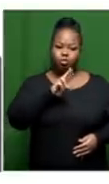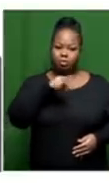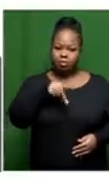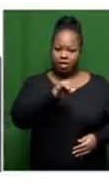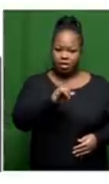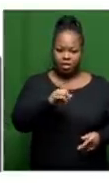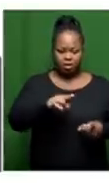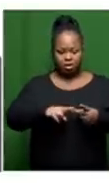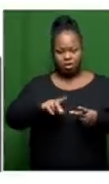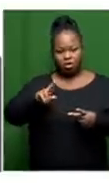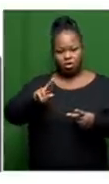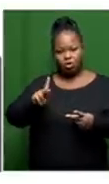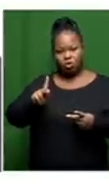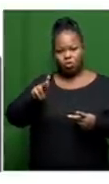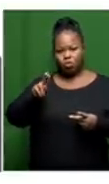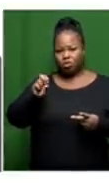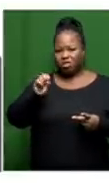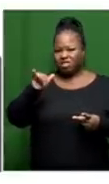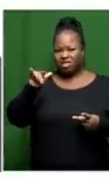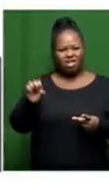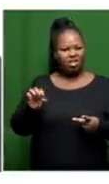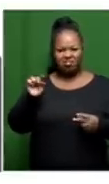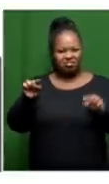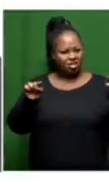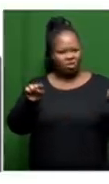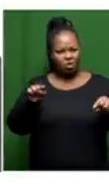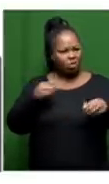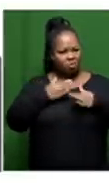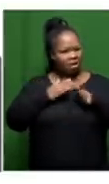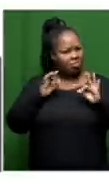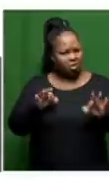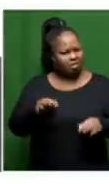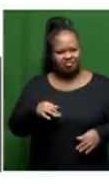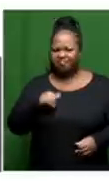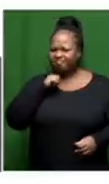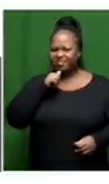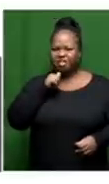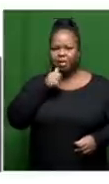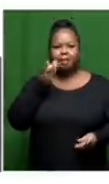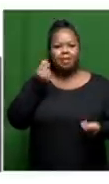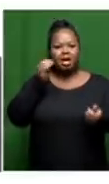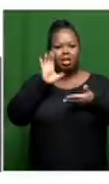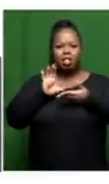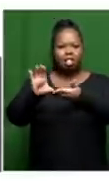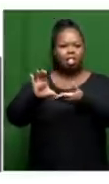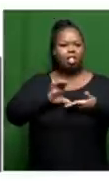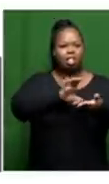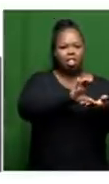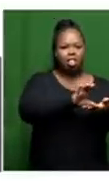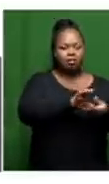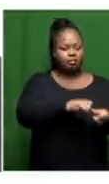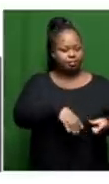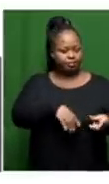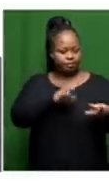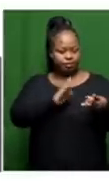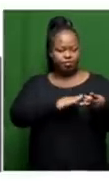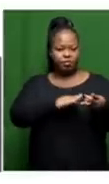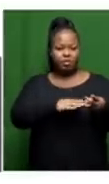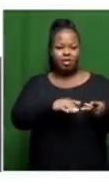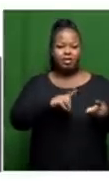working properly, even as we speak, regardless of how much time they've spent on them. When you talk about dams, water infrastructure,